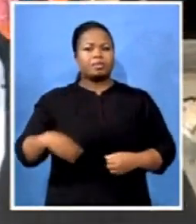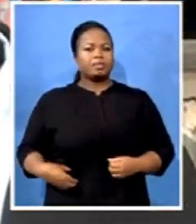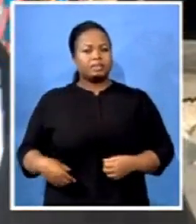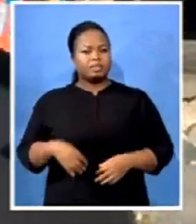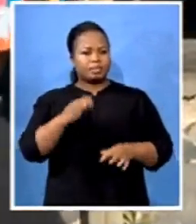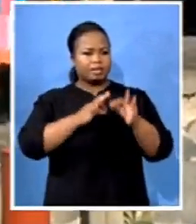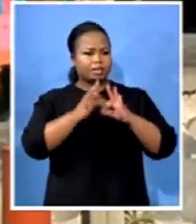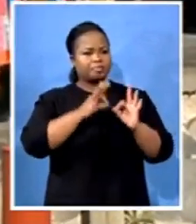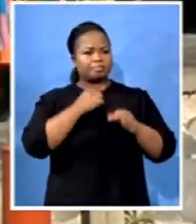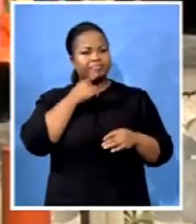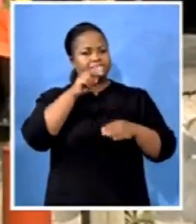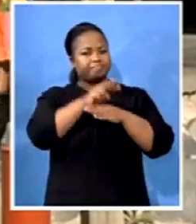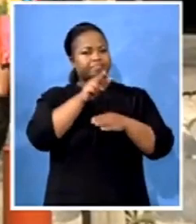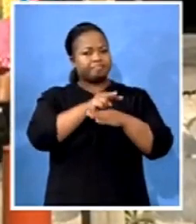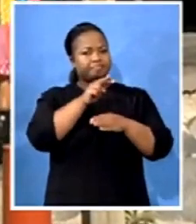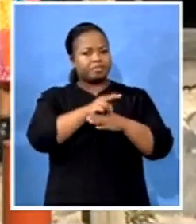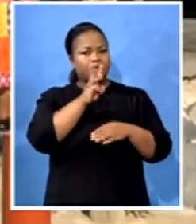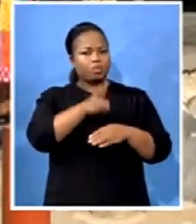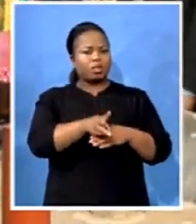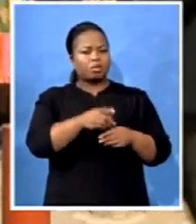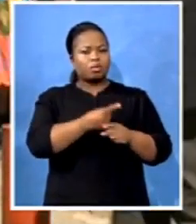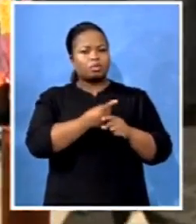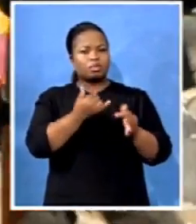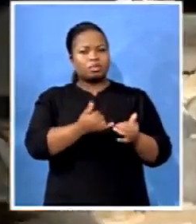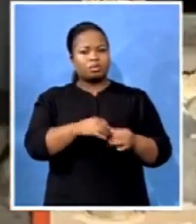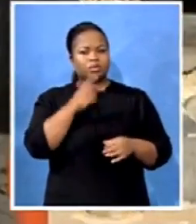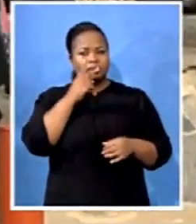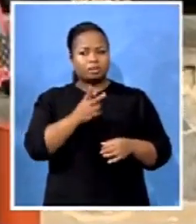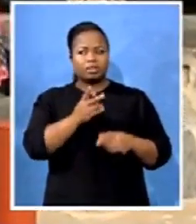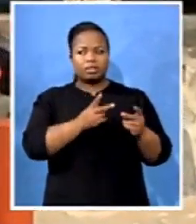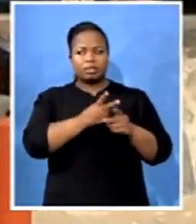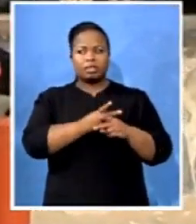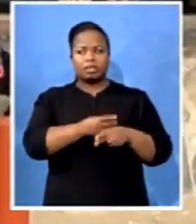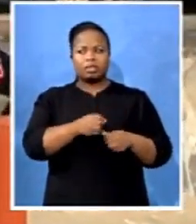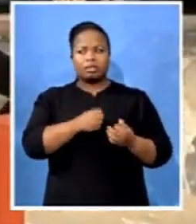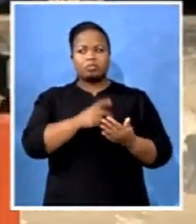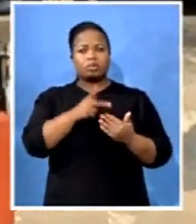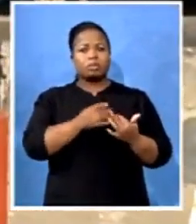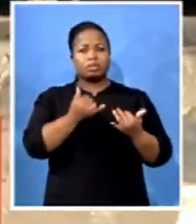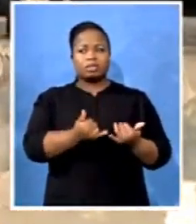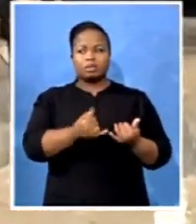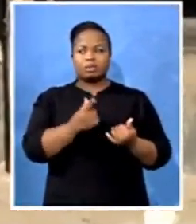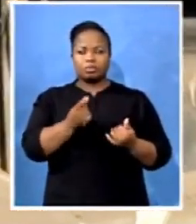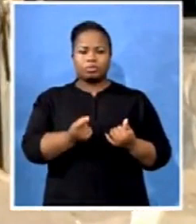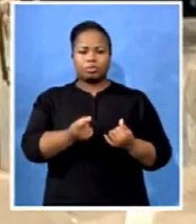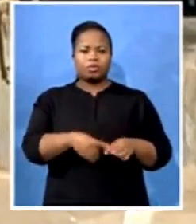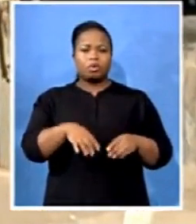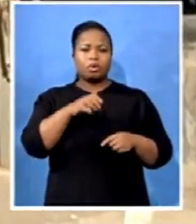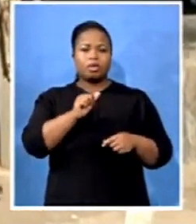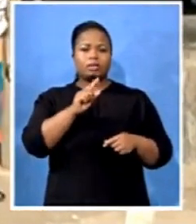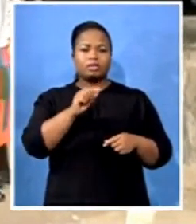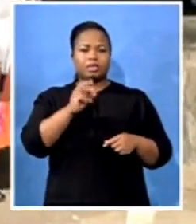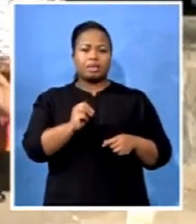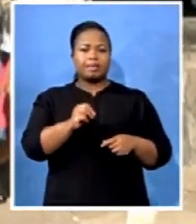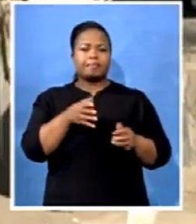this project after 6 months. That is the project that is of cashless ATMs here in Thabani. This is the first